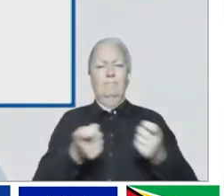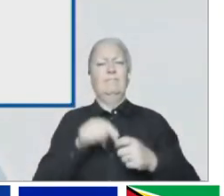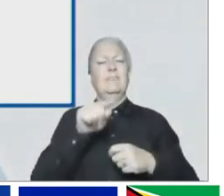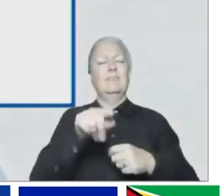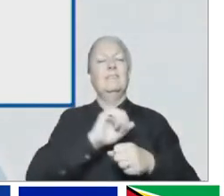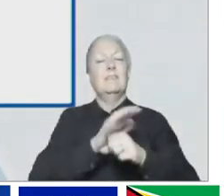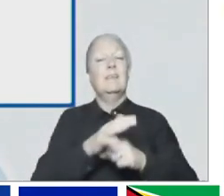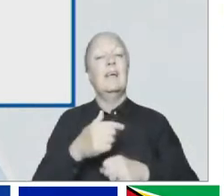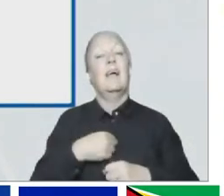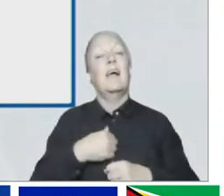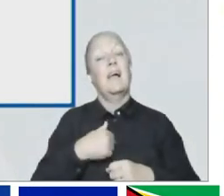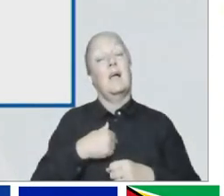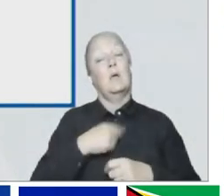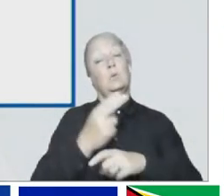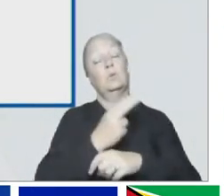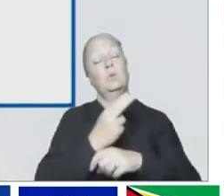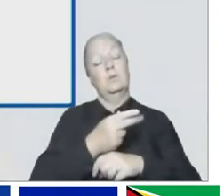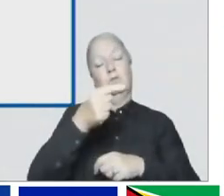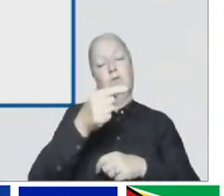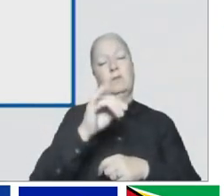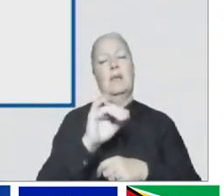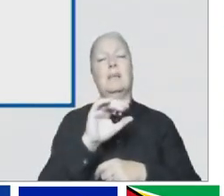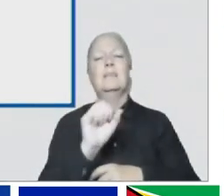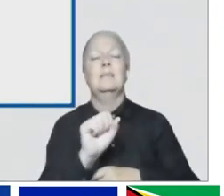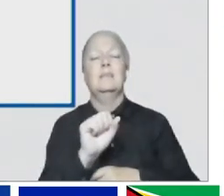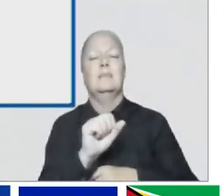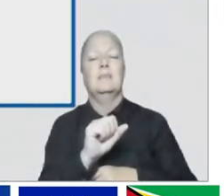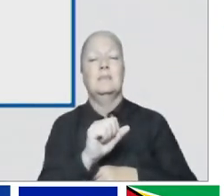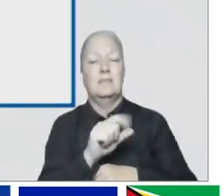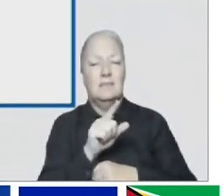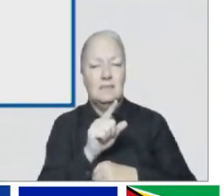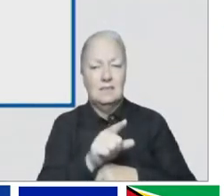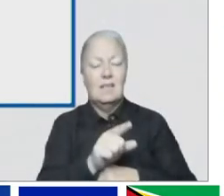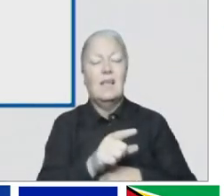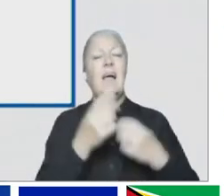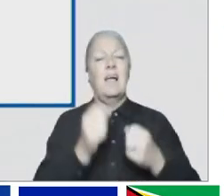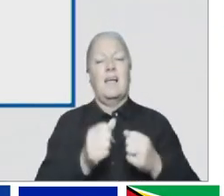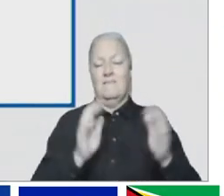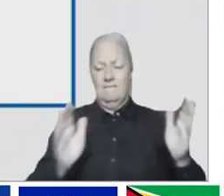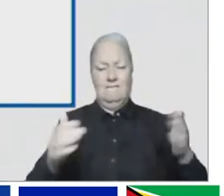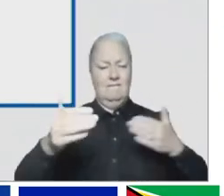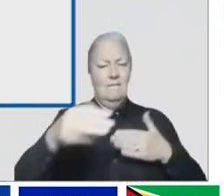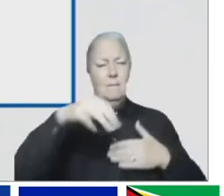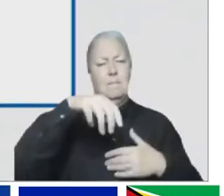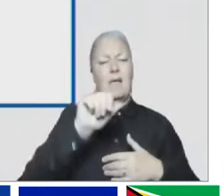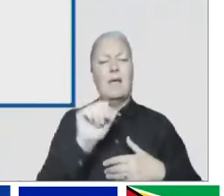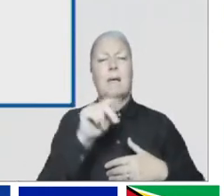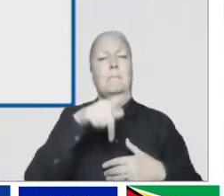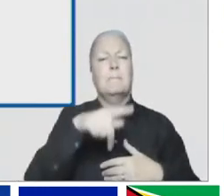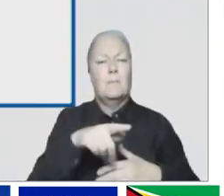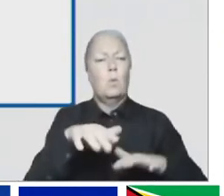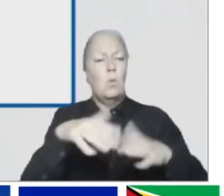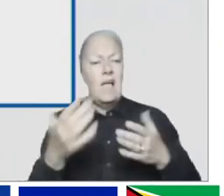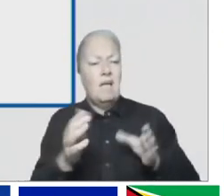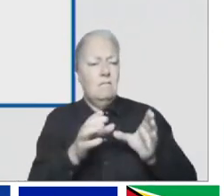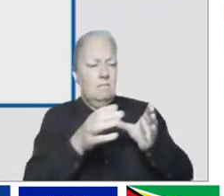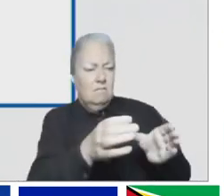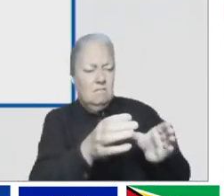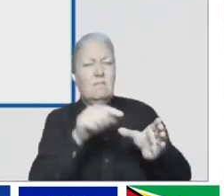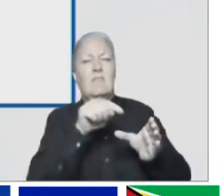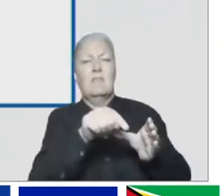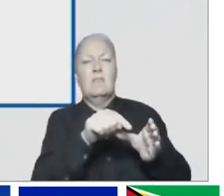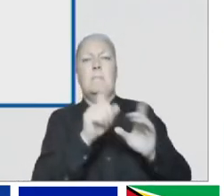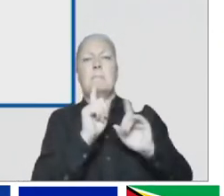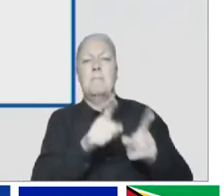to generate boundary maps for designated quarantine areas, COVID-19 case maps, and the mapping of other